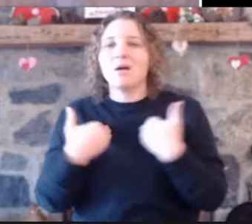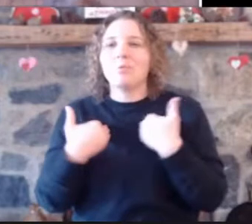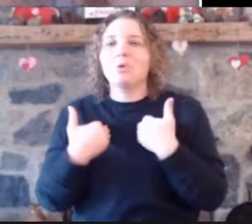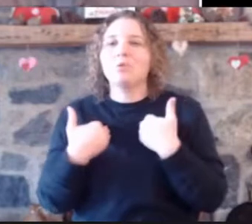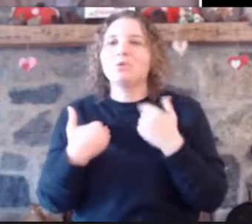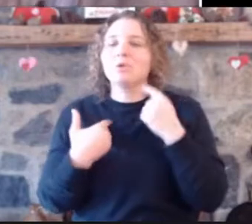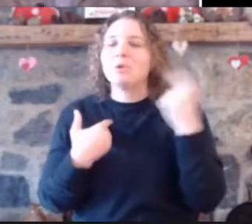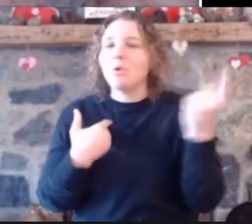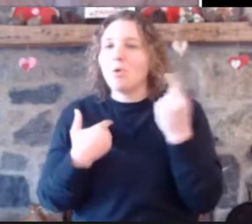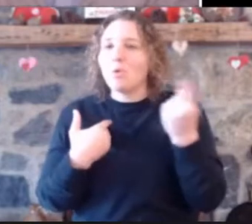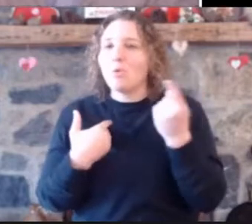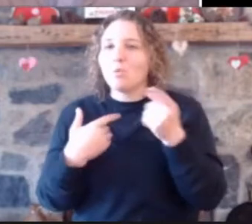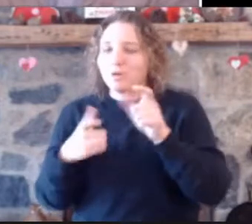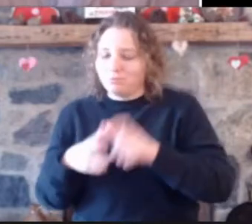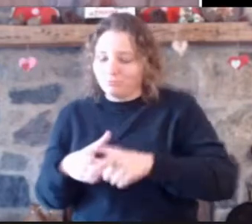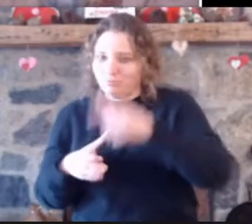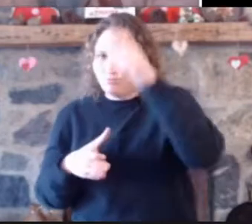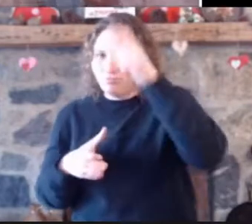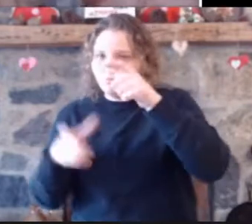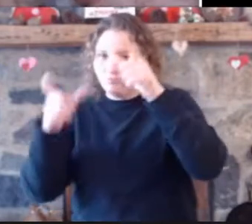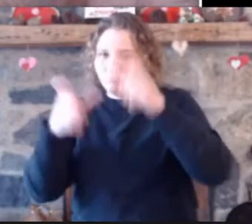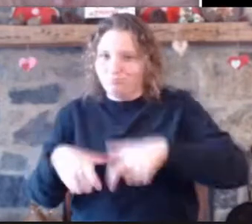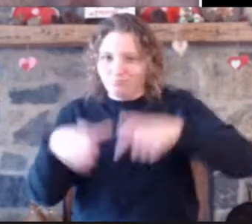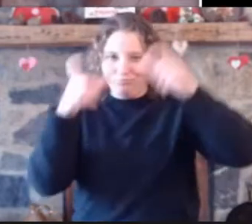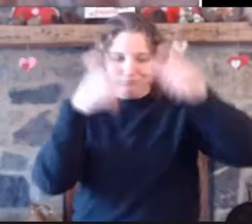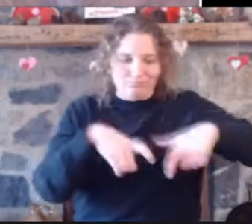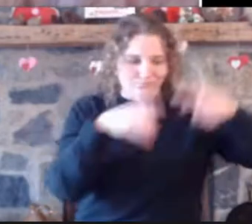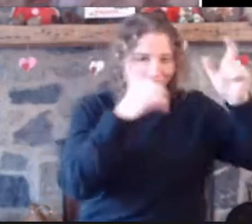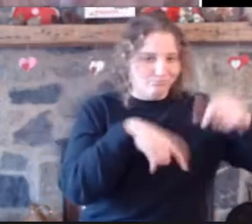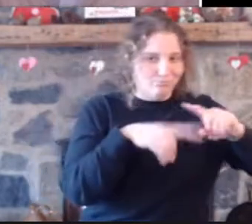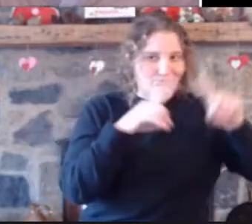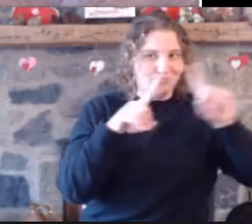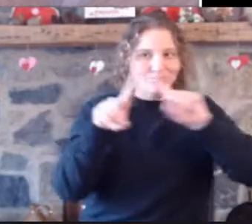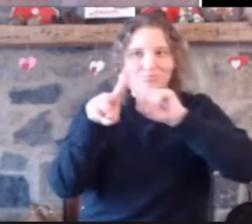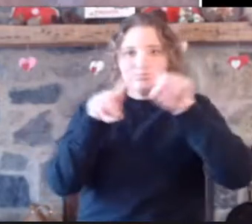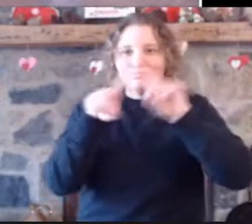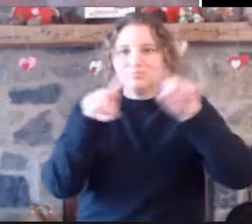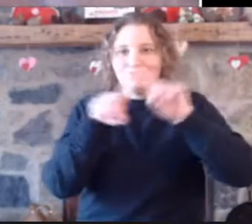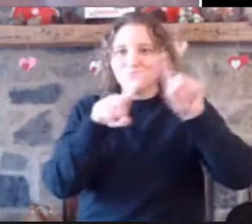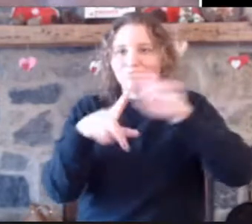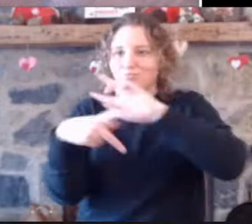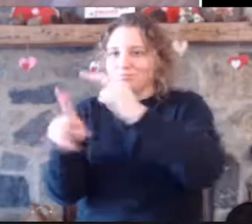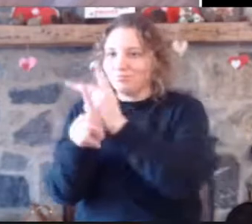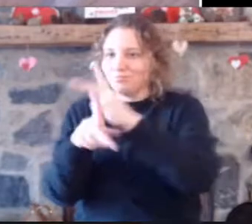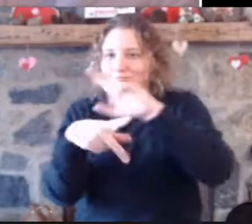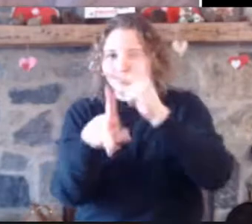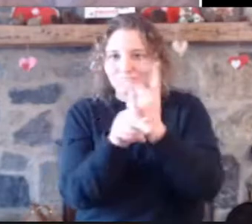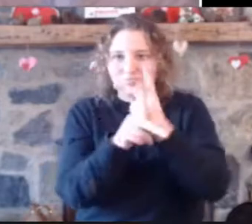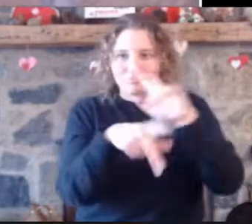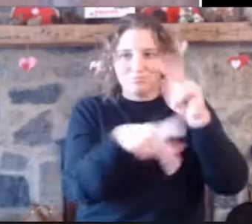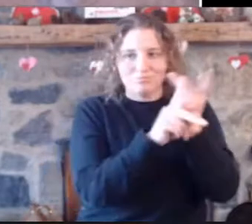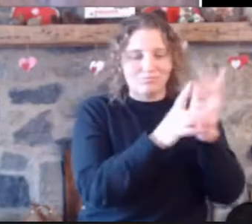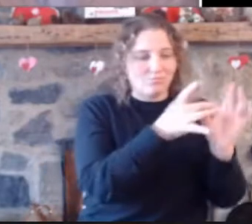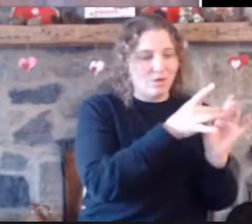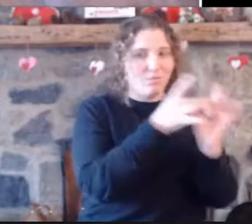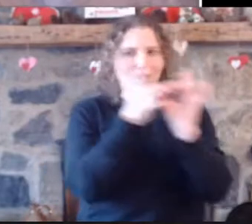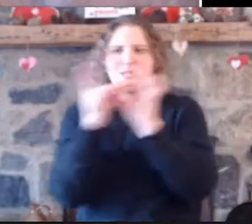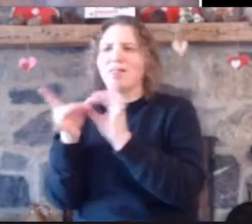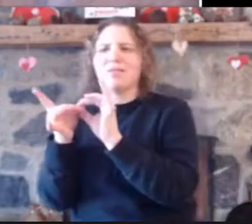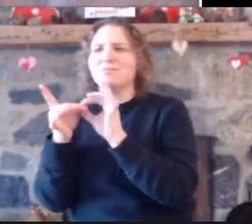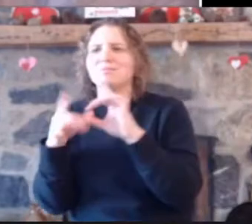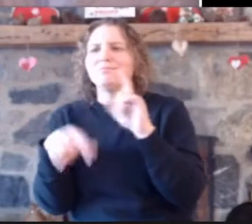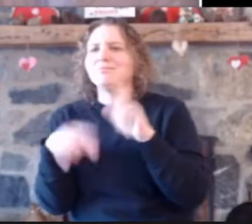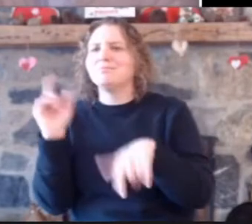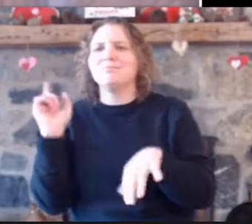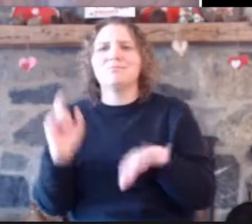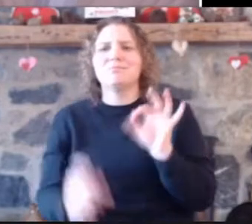reproducing after, they're always in these verticals. So we have these different kinds, but we're missing the way to join them. They're called